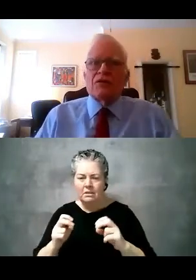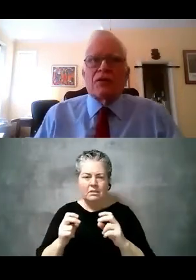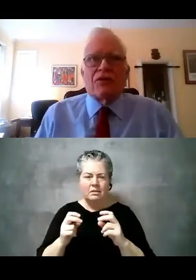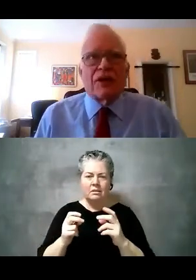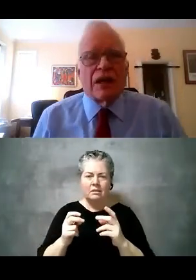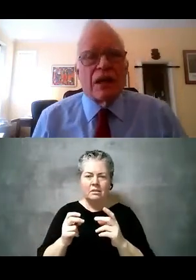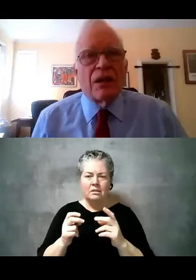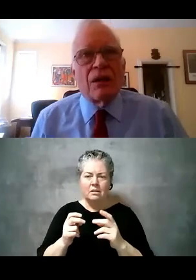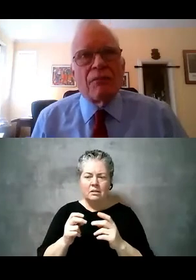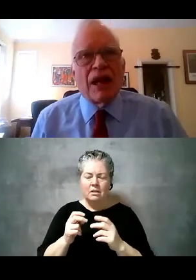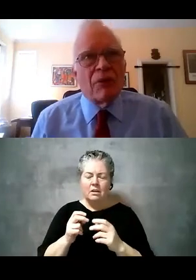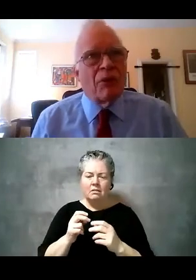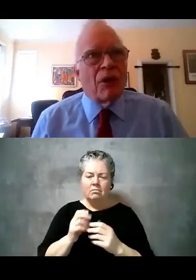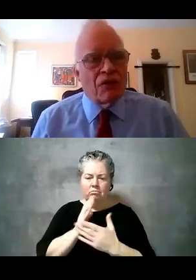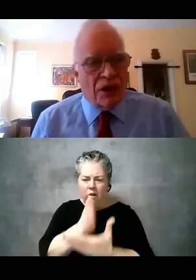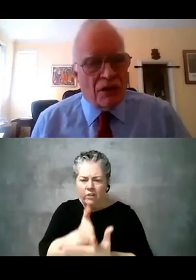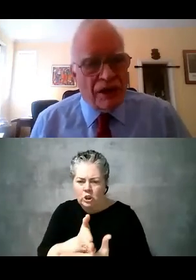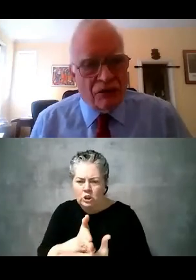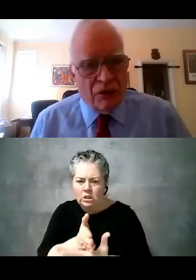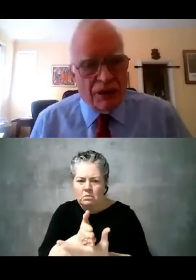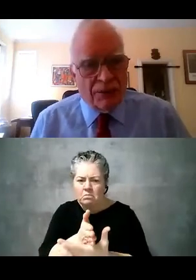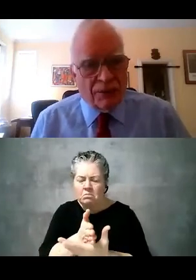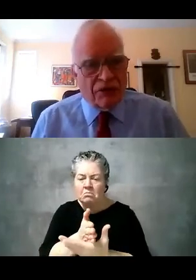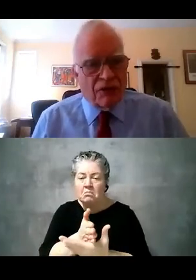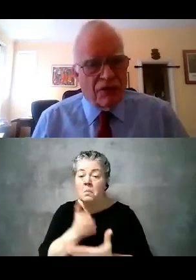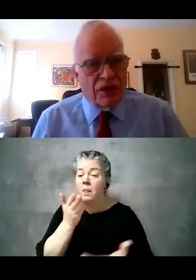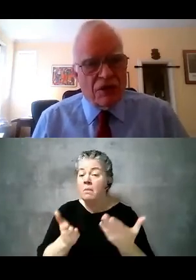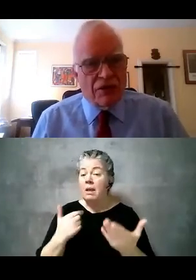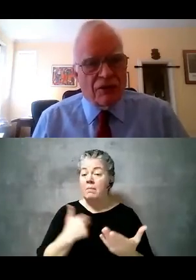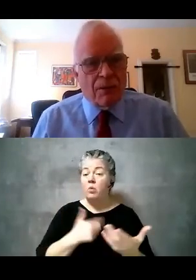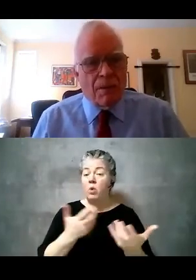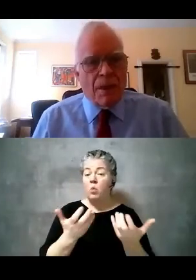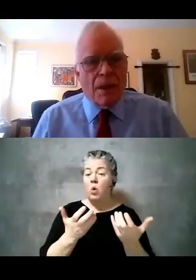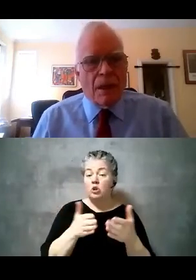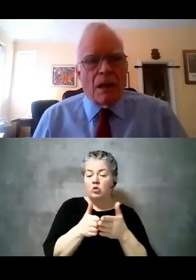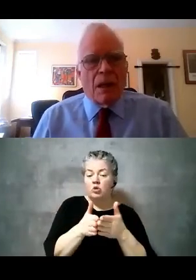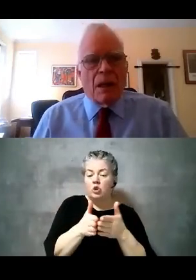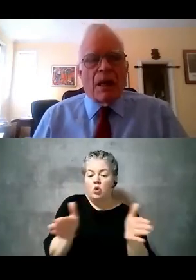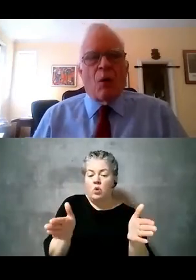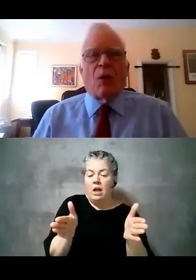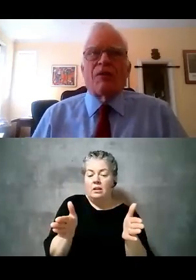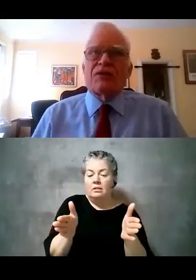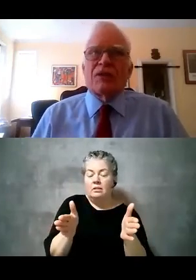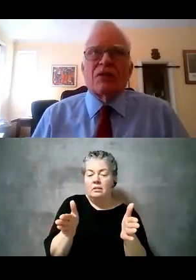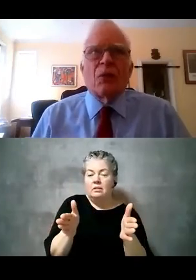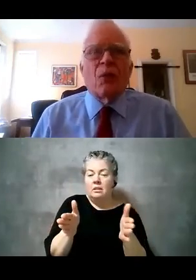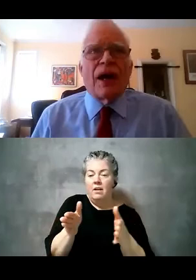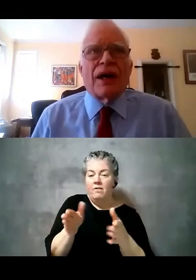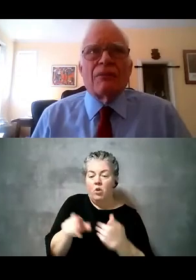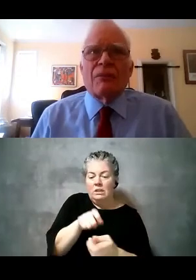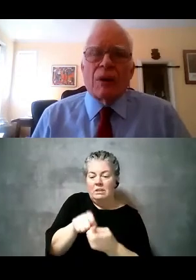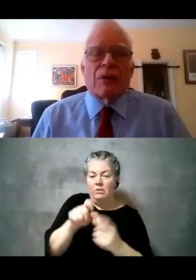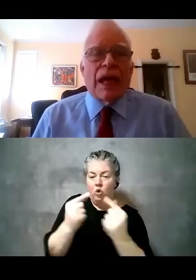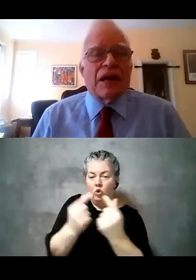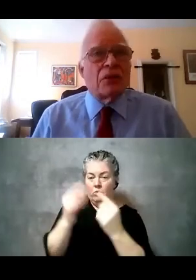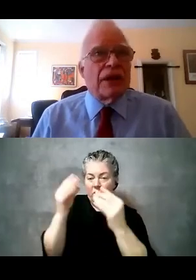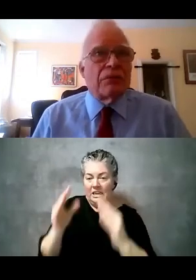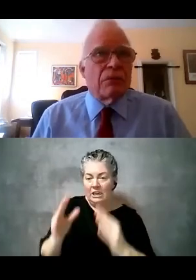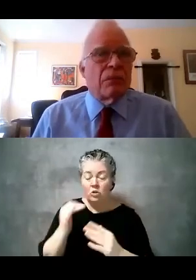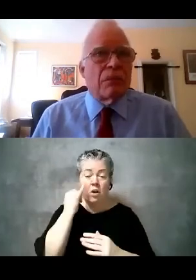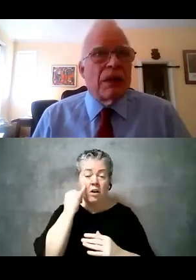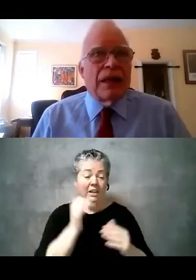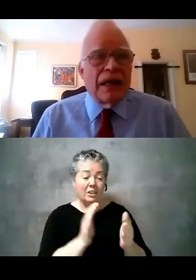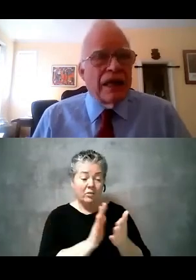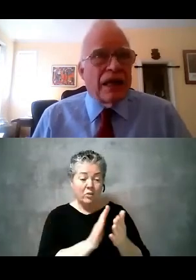The teachers are the key unit. Maybe we want to generalize to a population of teachers. Or if it's a school-wide,